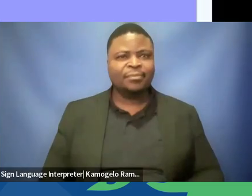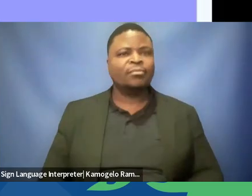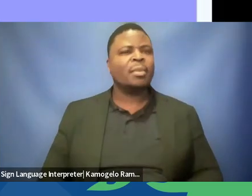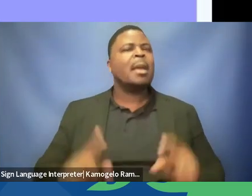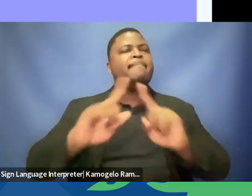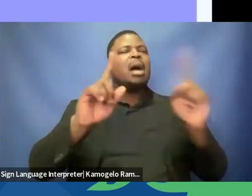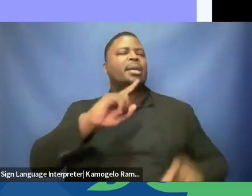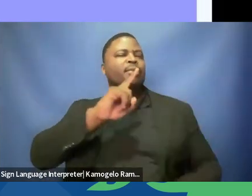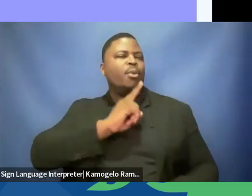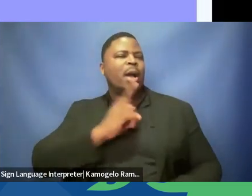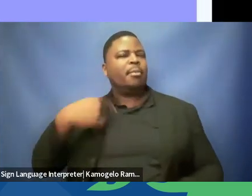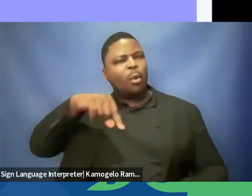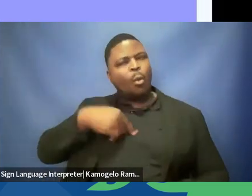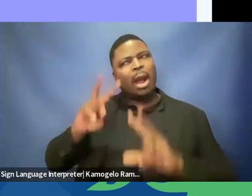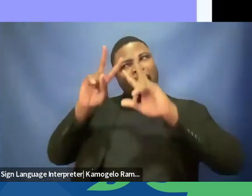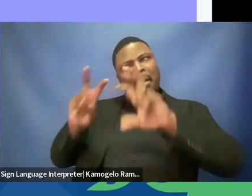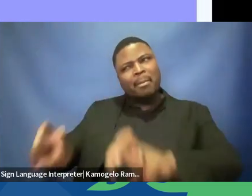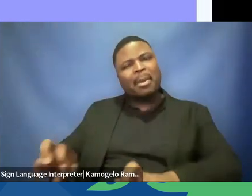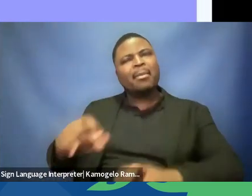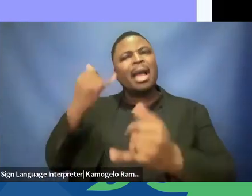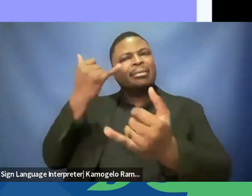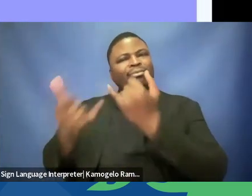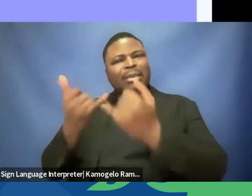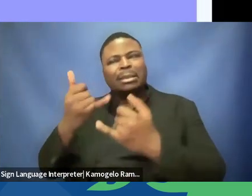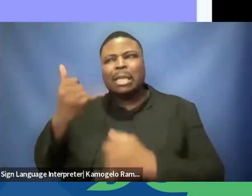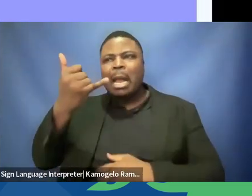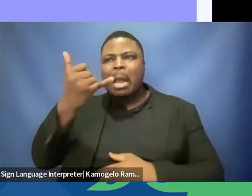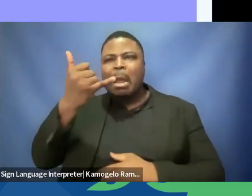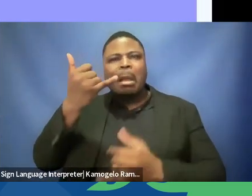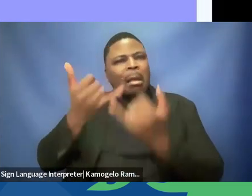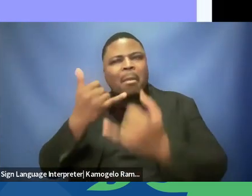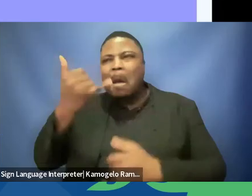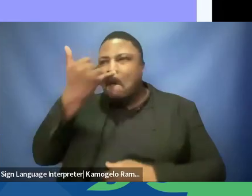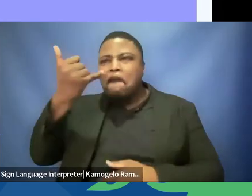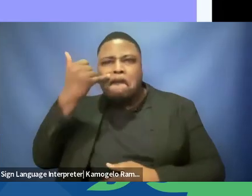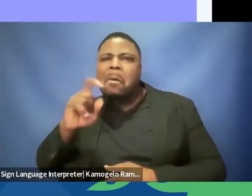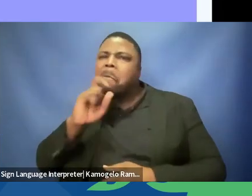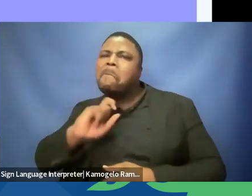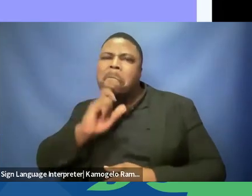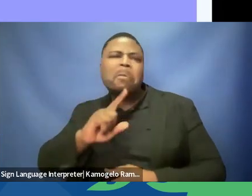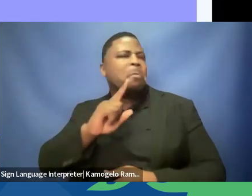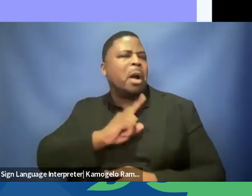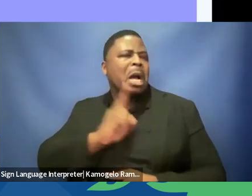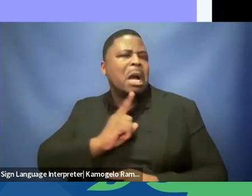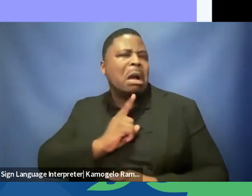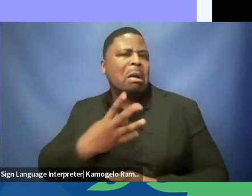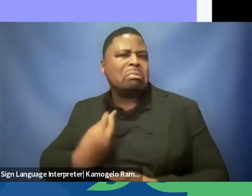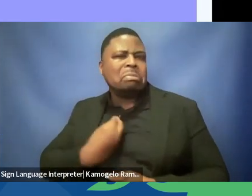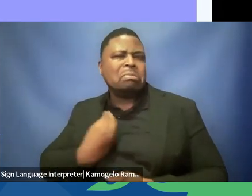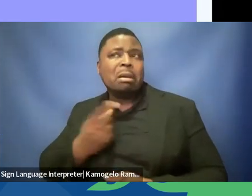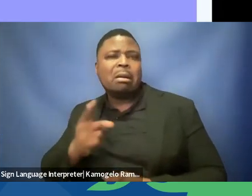look into this sexualized drug use among young people now? We realized that stimulant